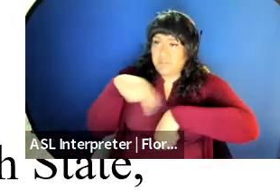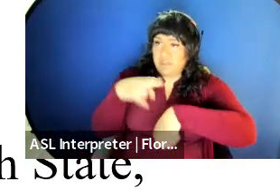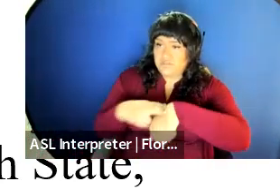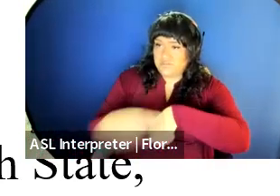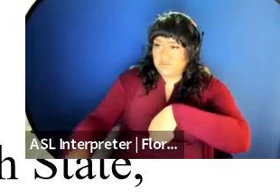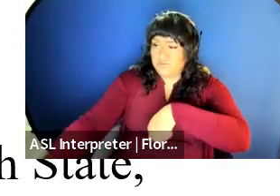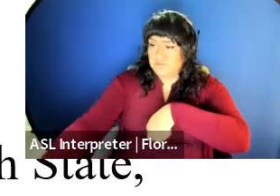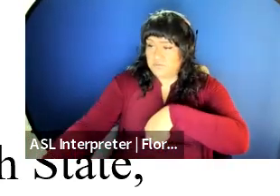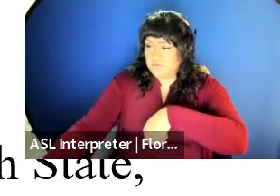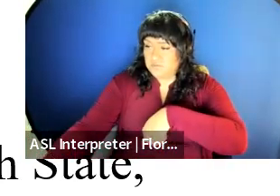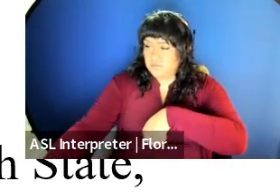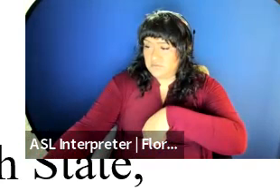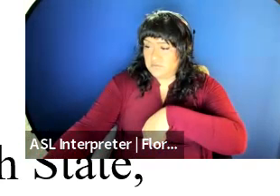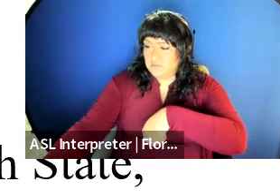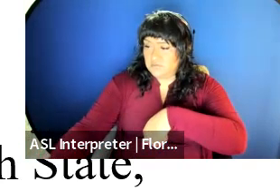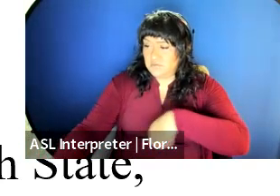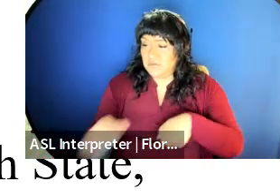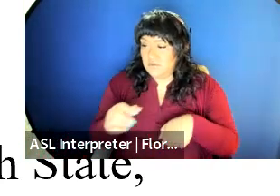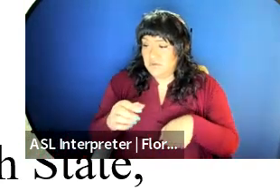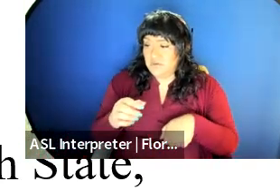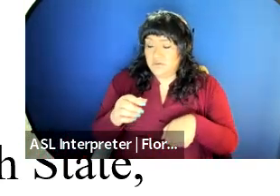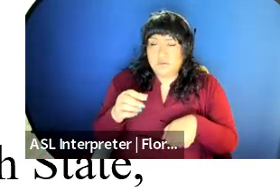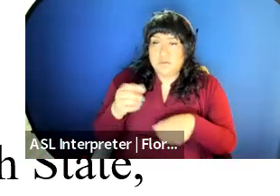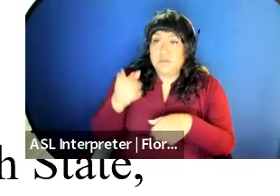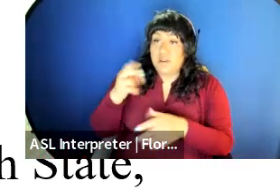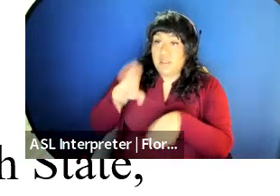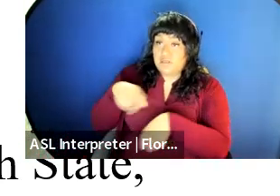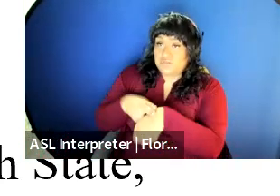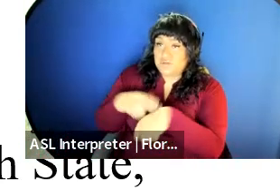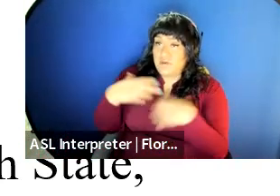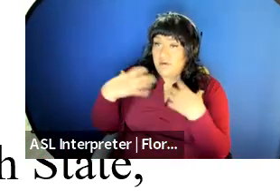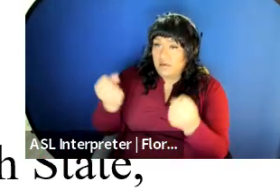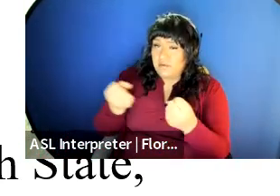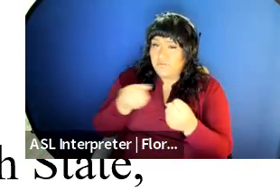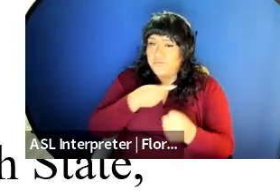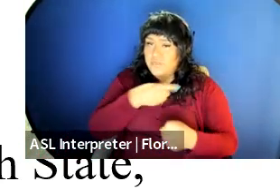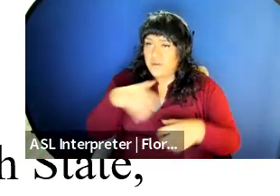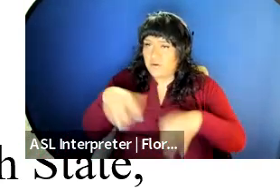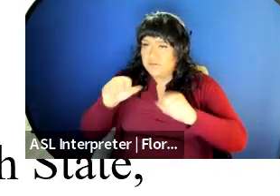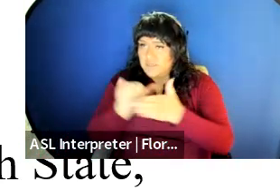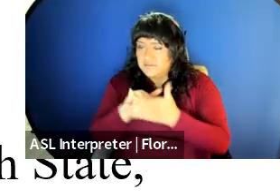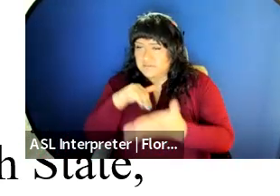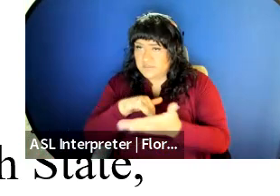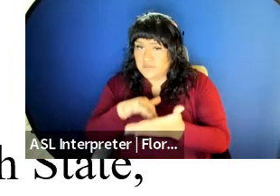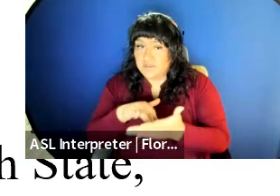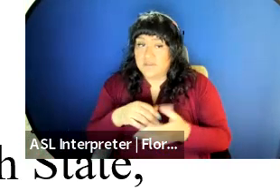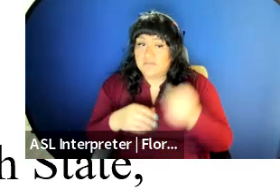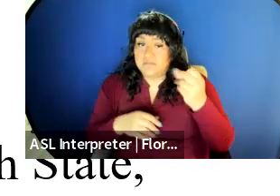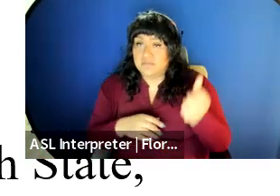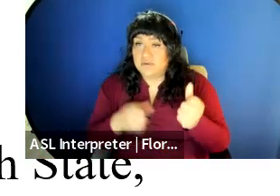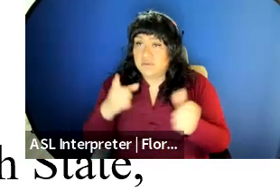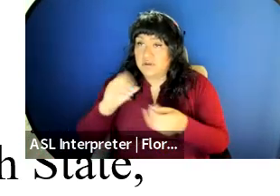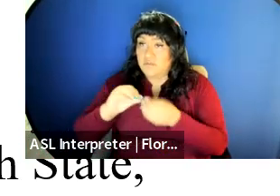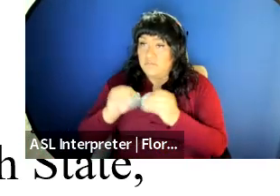Health Programs Directors, by the way, that did this study. And so right off the bat, the first number they hit at is how